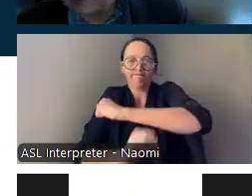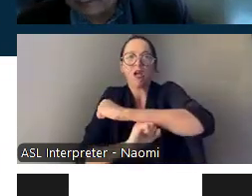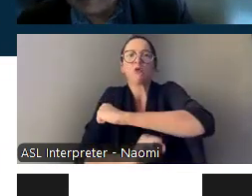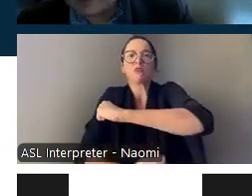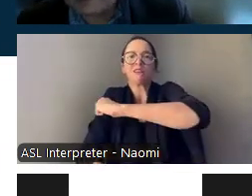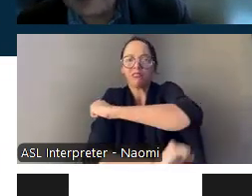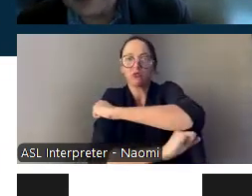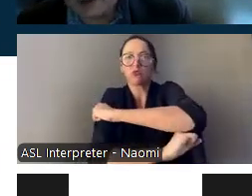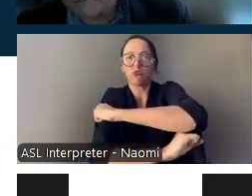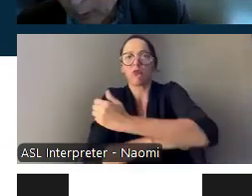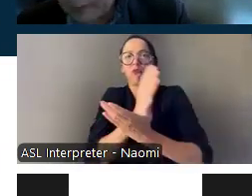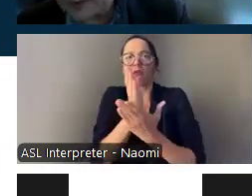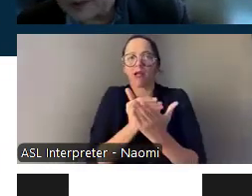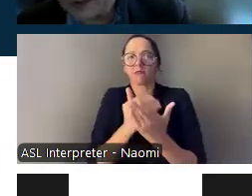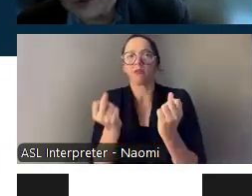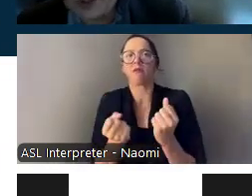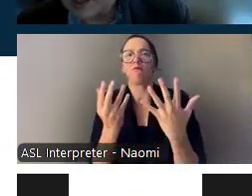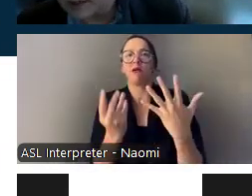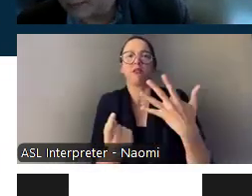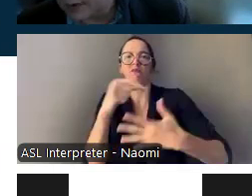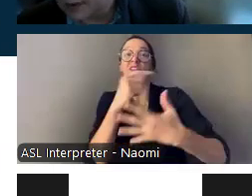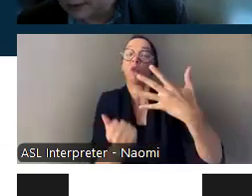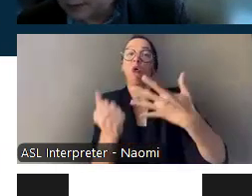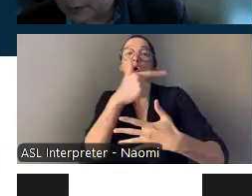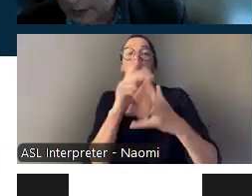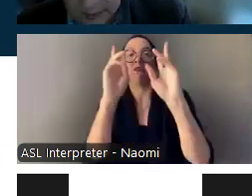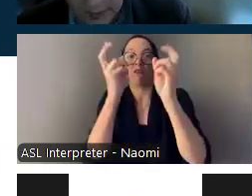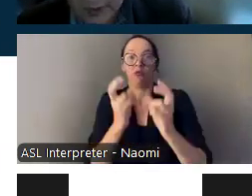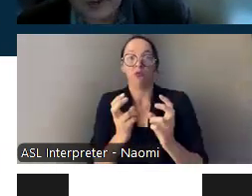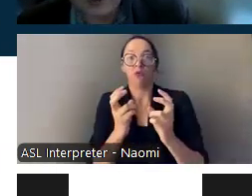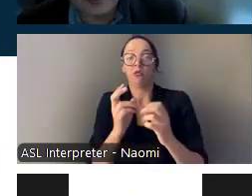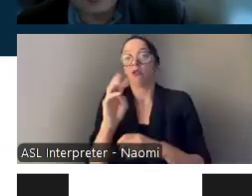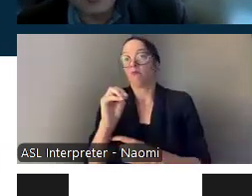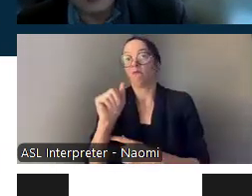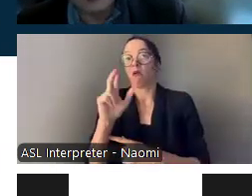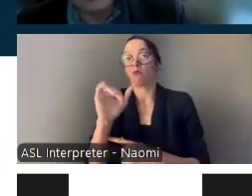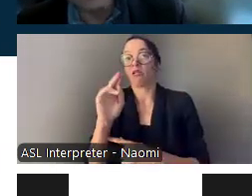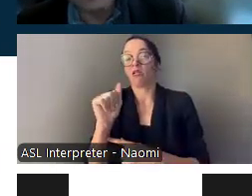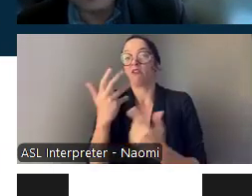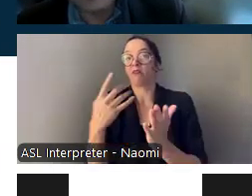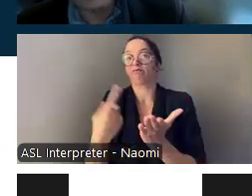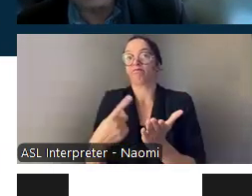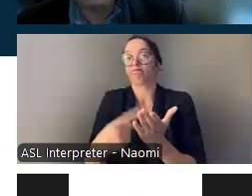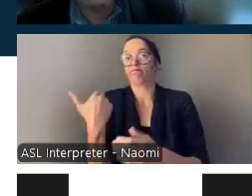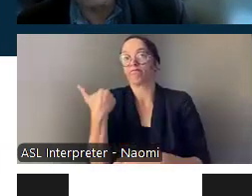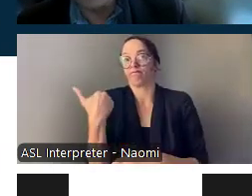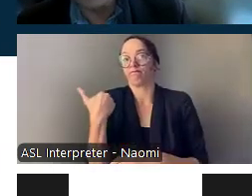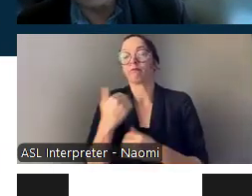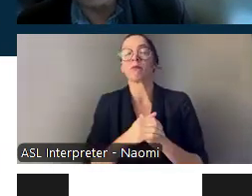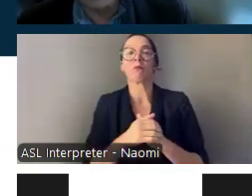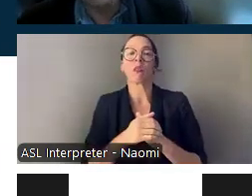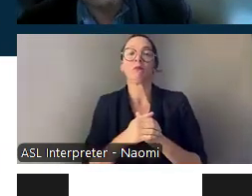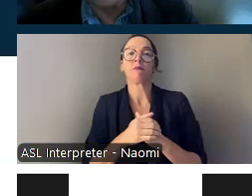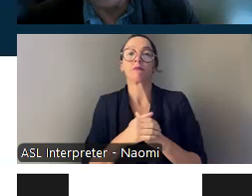aspect of many of all these issues, as Marina was talking about earlier, and also that